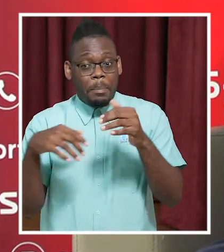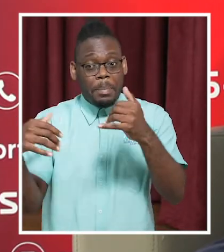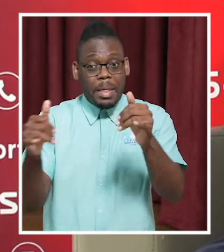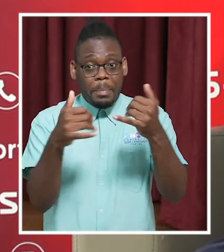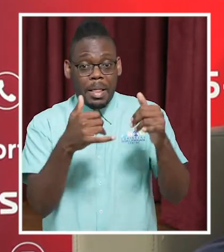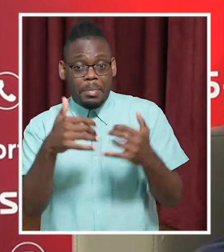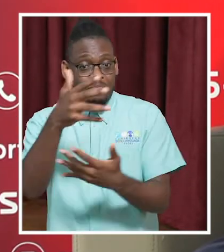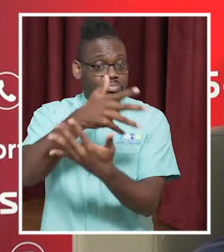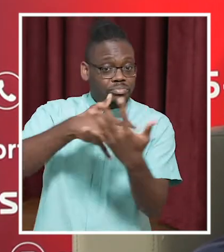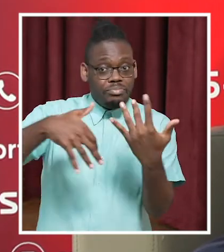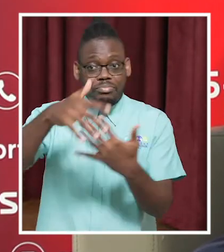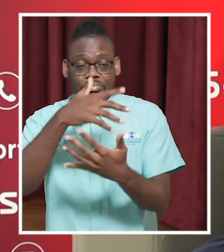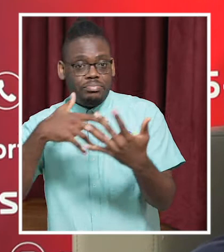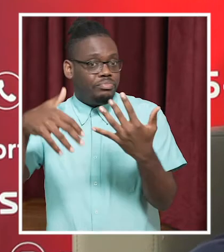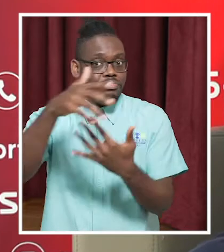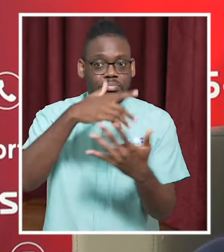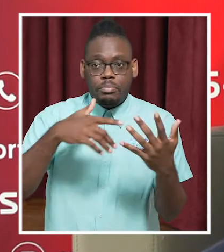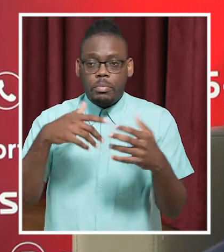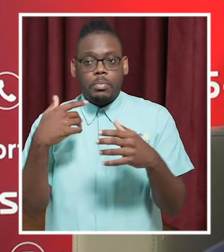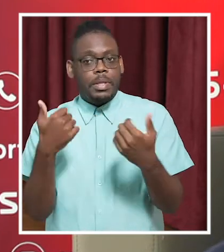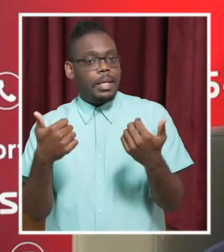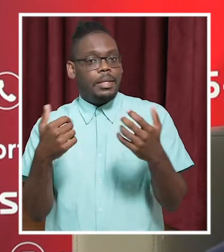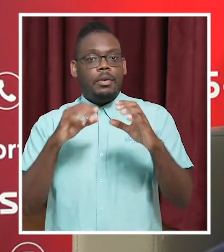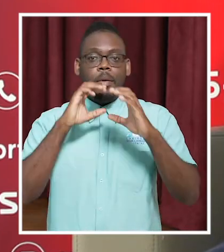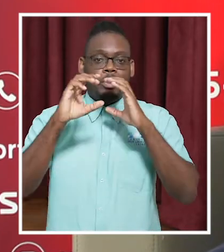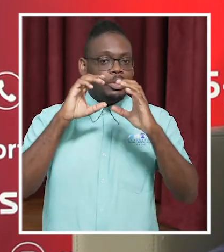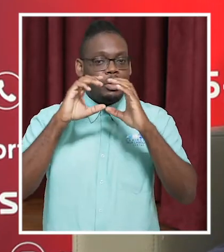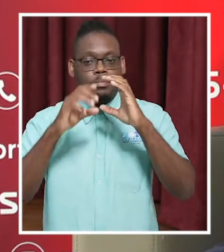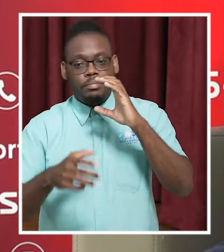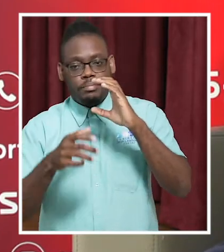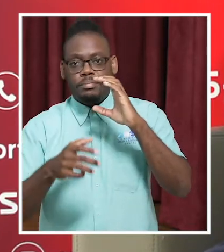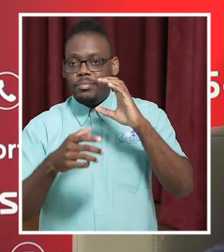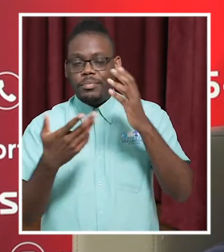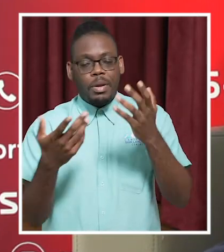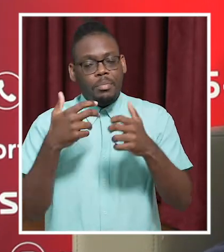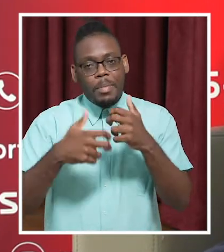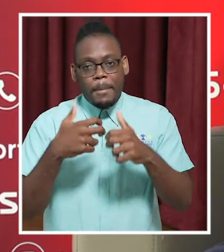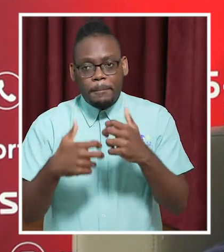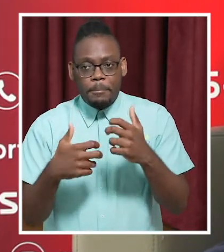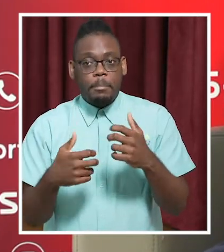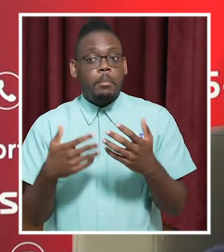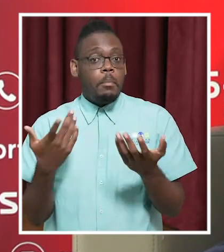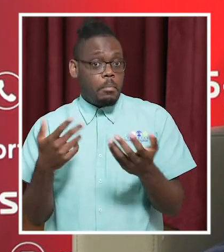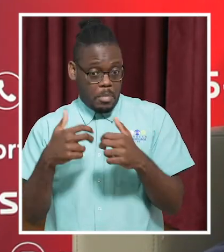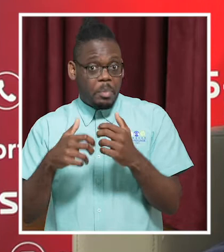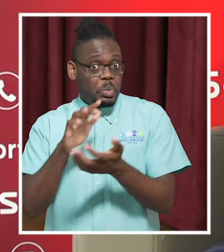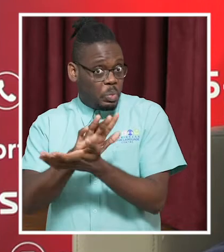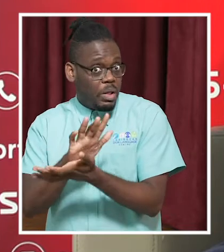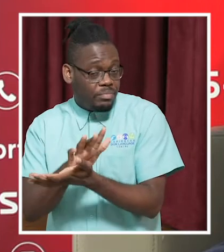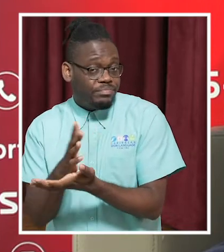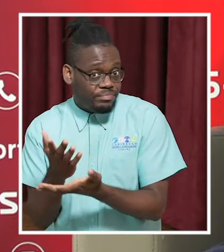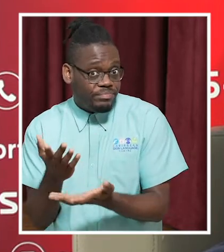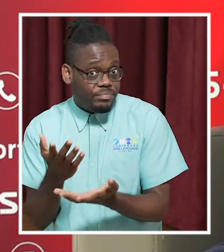have difficulty. So because of that struggle with schoolwork, it also means that their academic performance